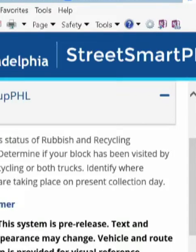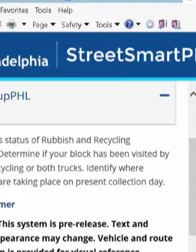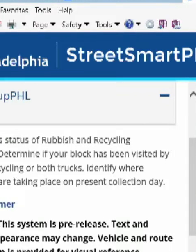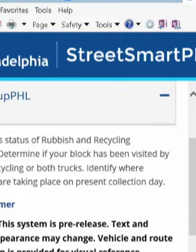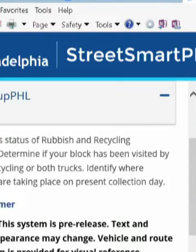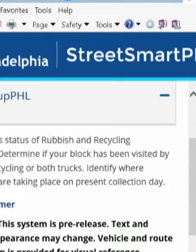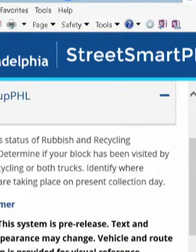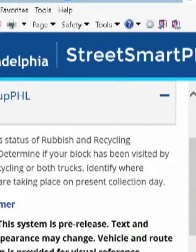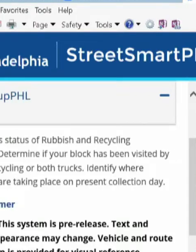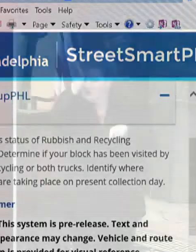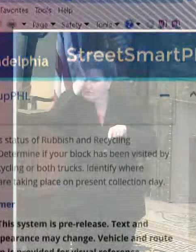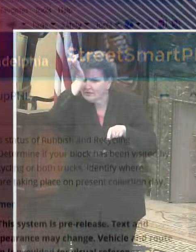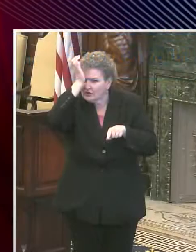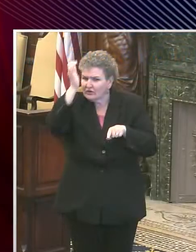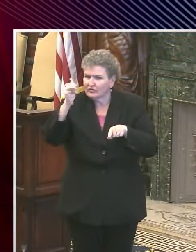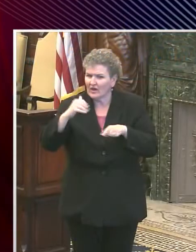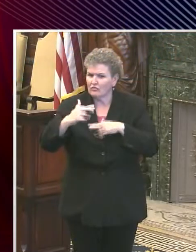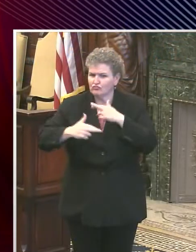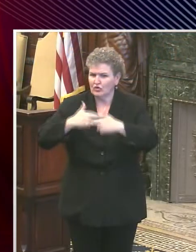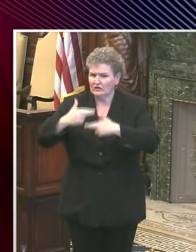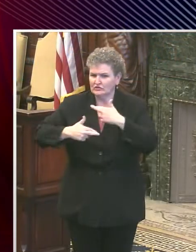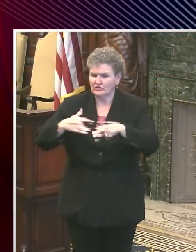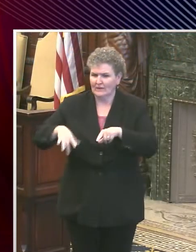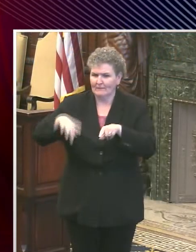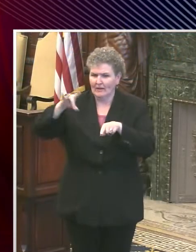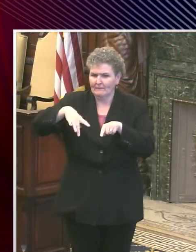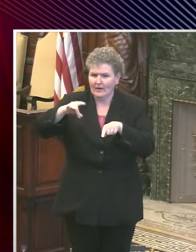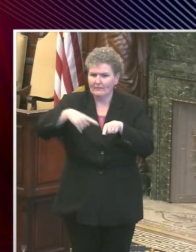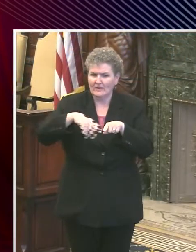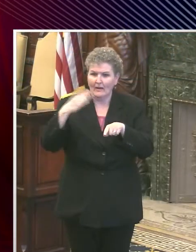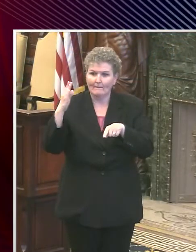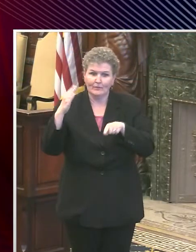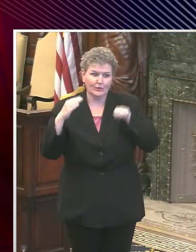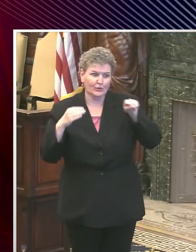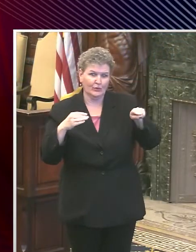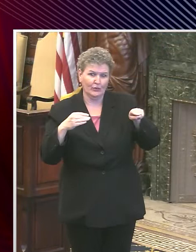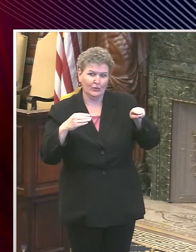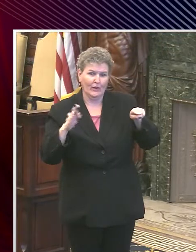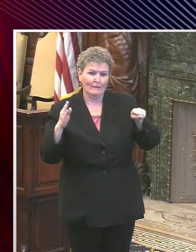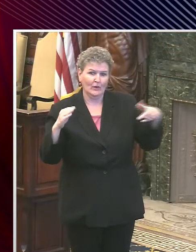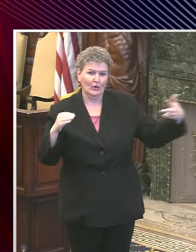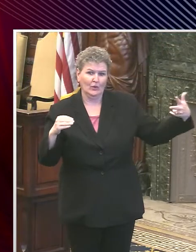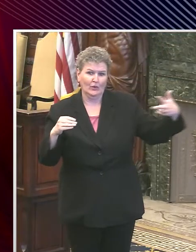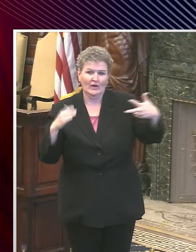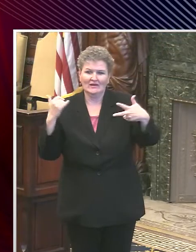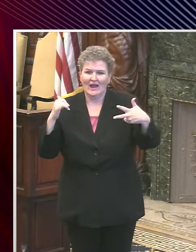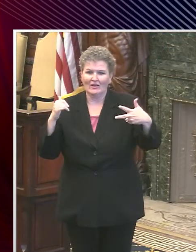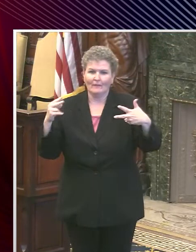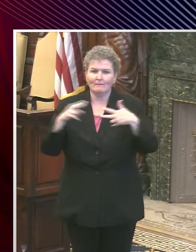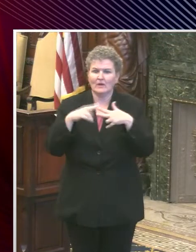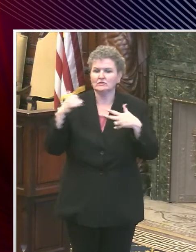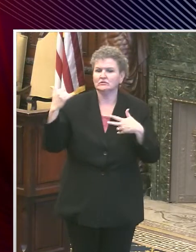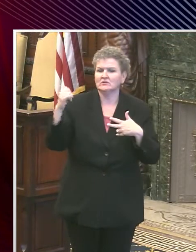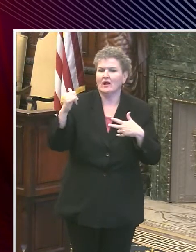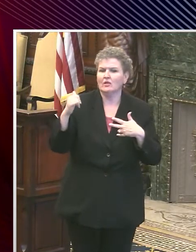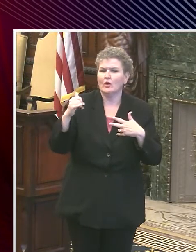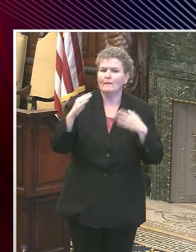pickup or trash pickup. The blue lines represent recycling trucks on the route, and the yellow lines represent both